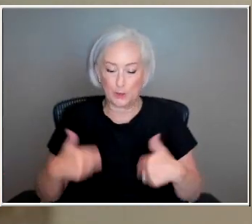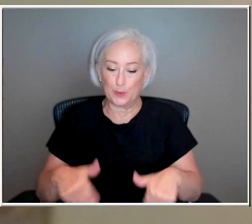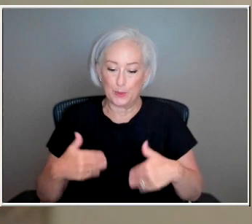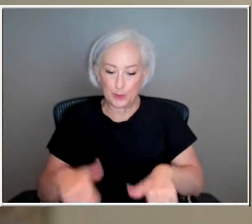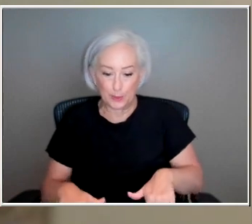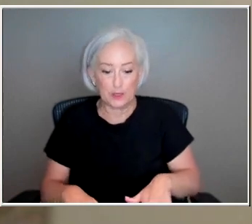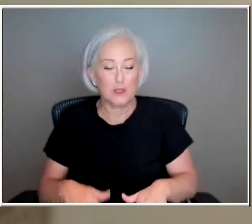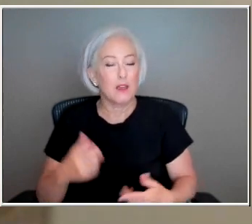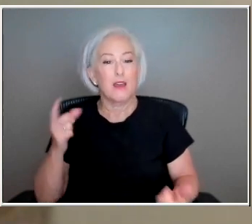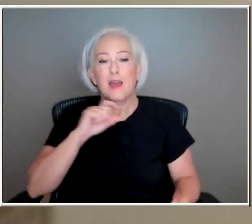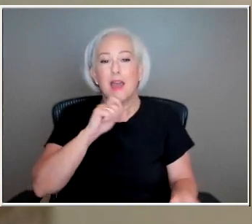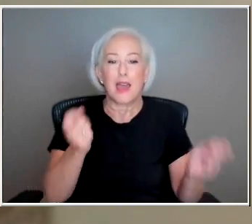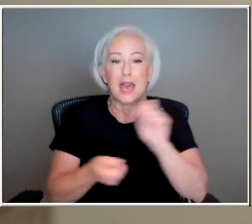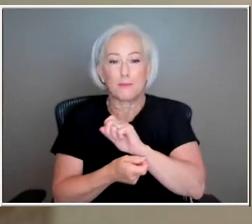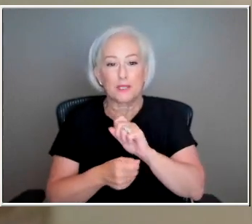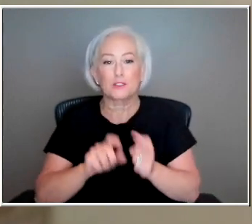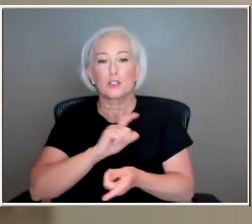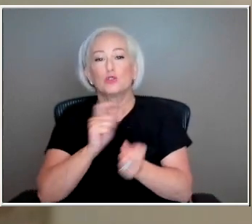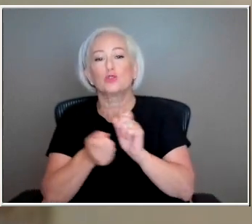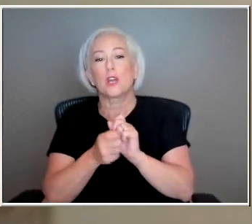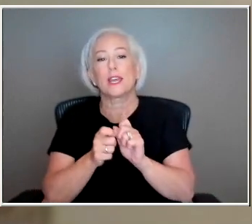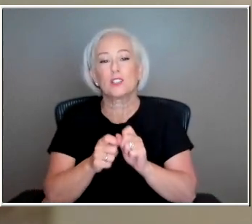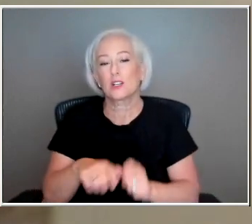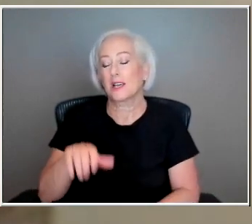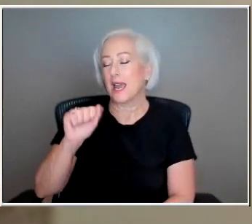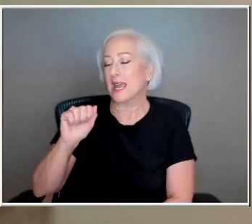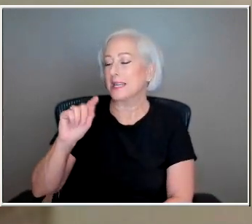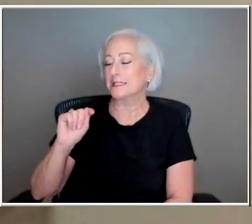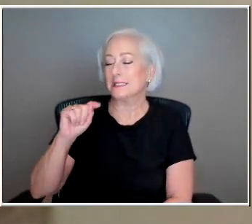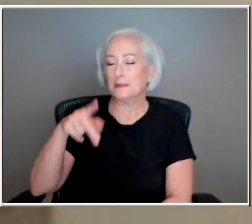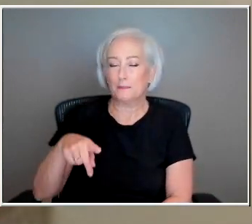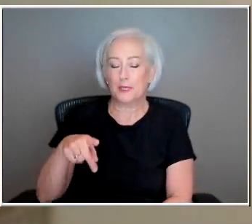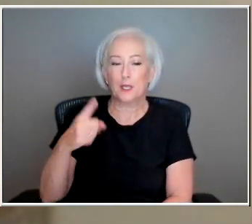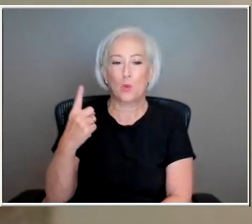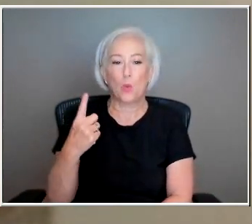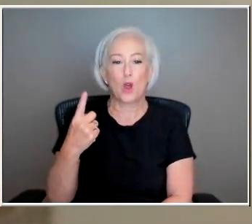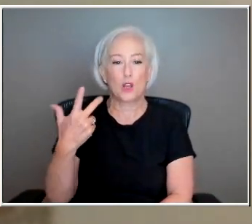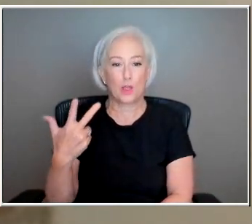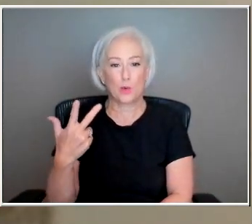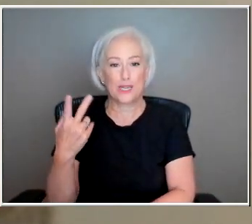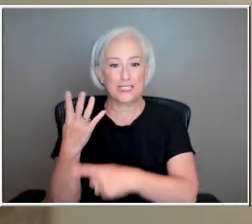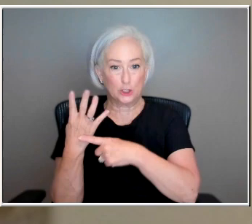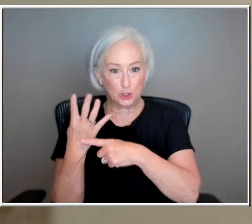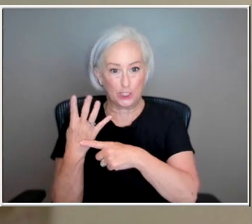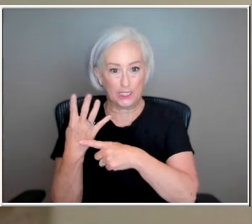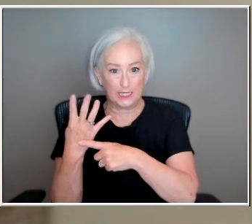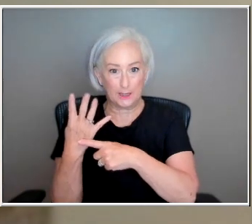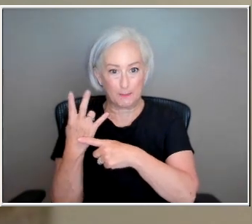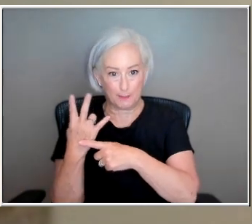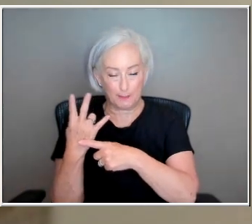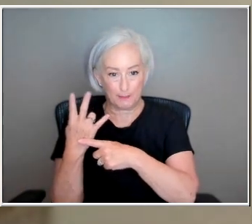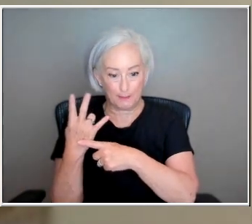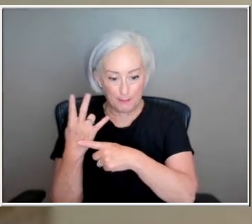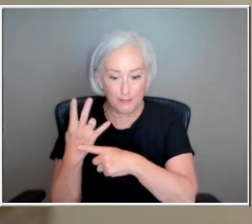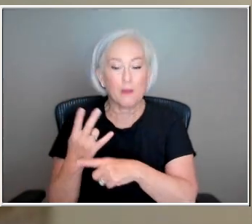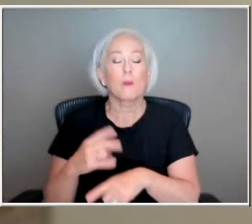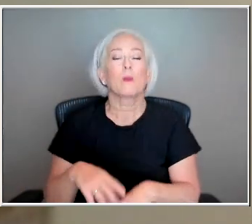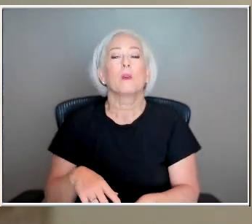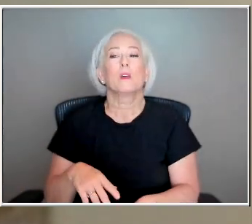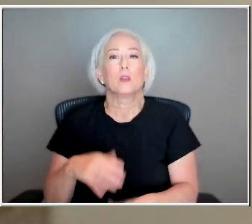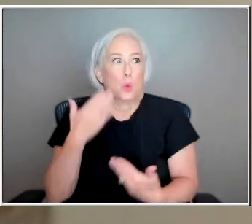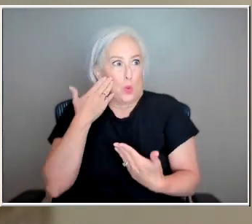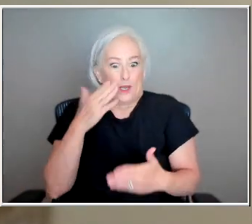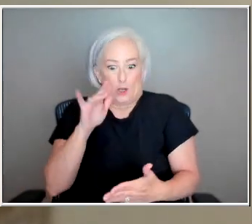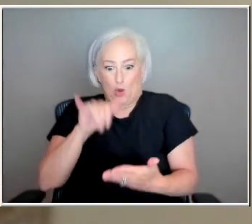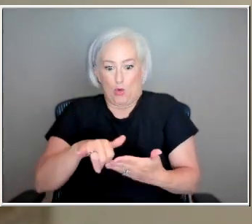in the ATP1A3 gene. And so we didn't know that she had this gene change. And what it does is it